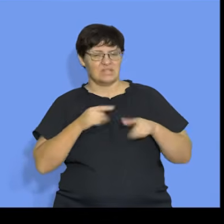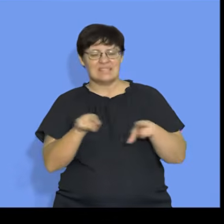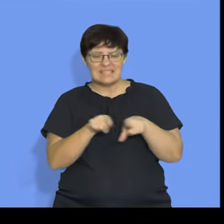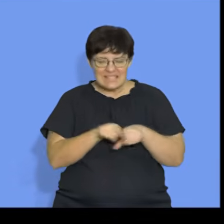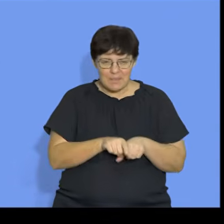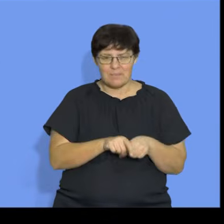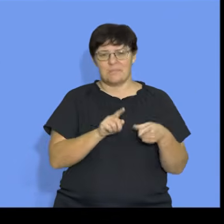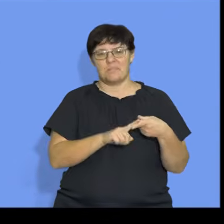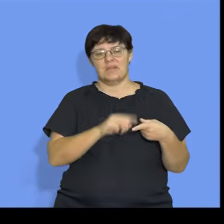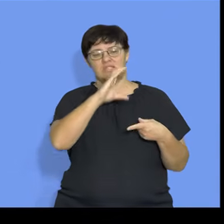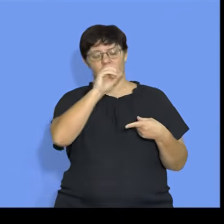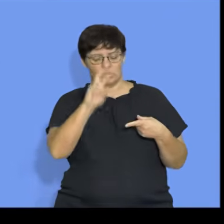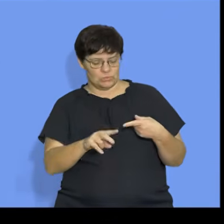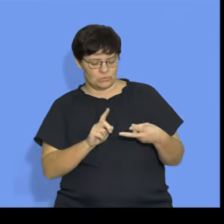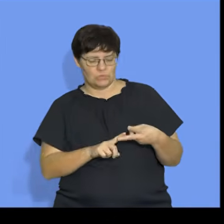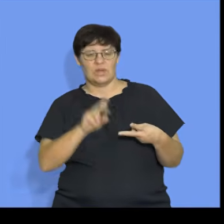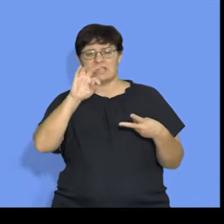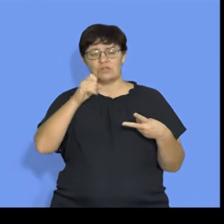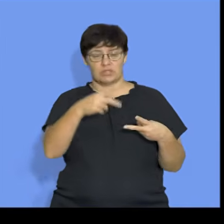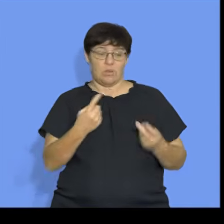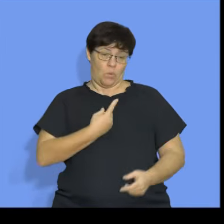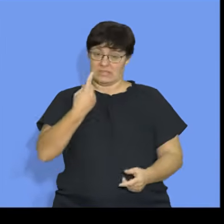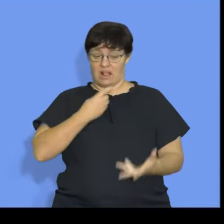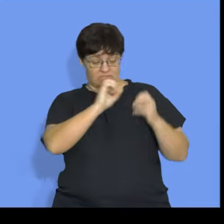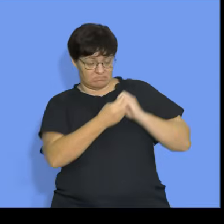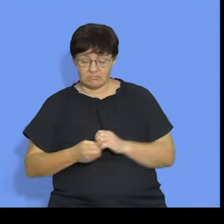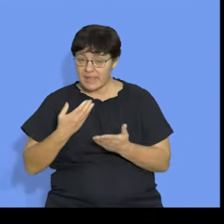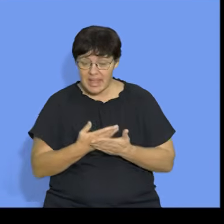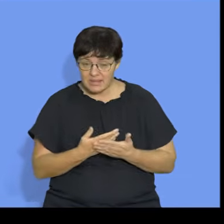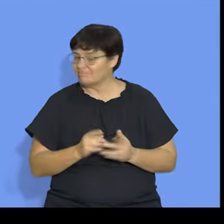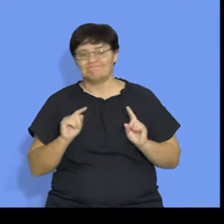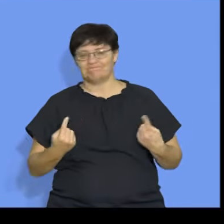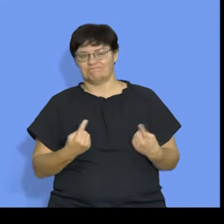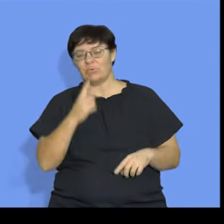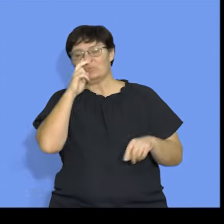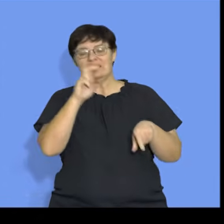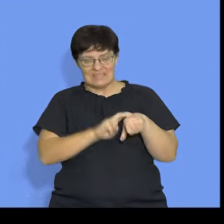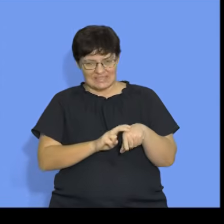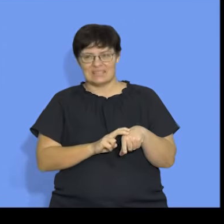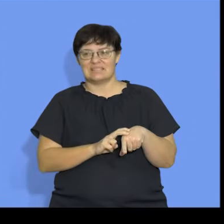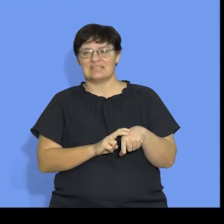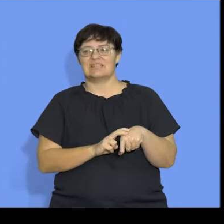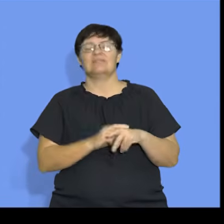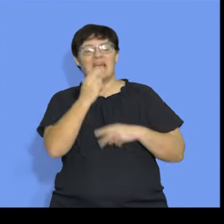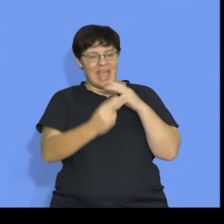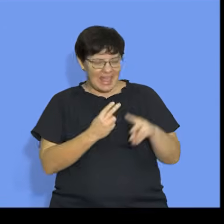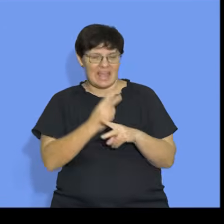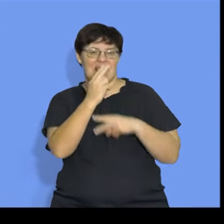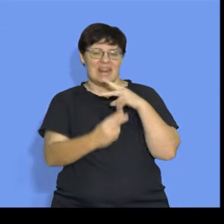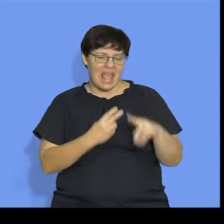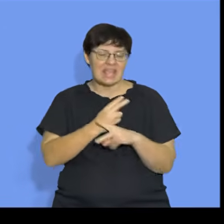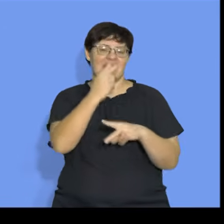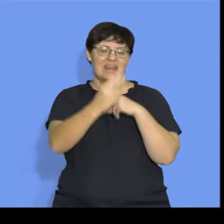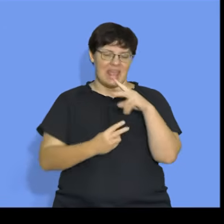dioxide. We can't just make it. We have to recycle it, if I can use that. And how do we recycle